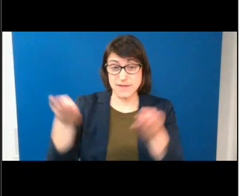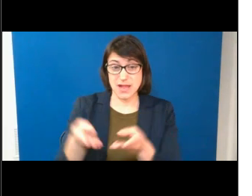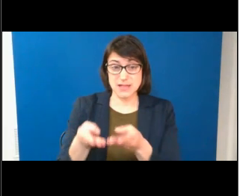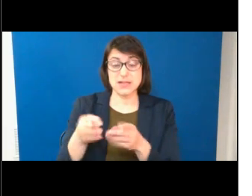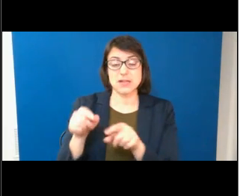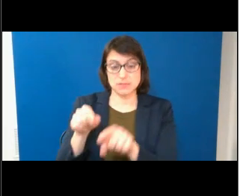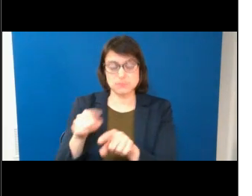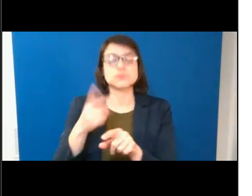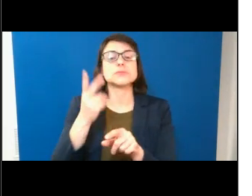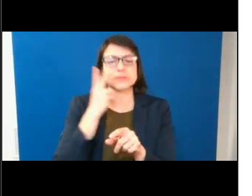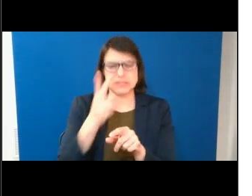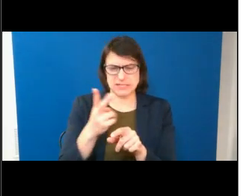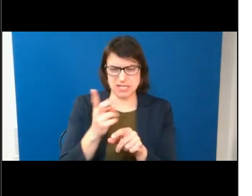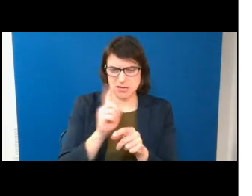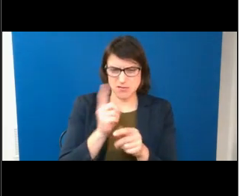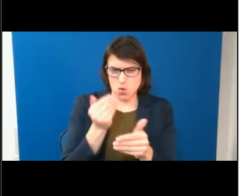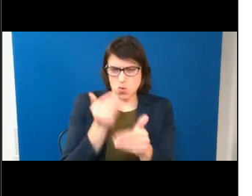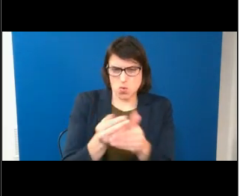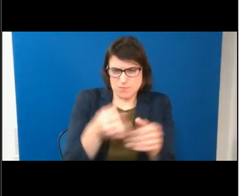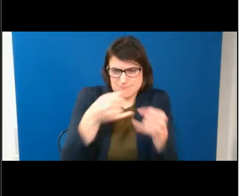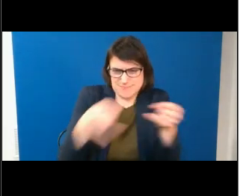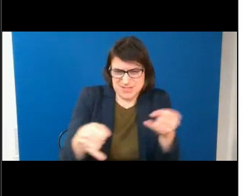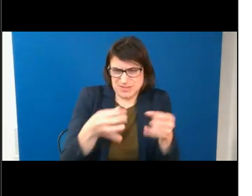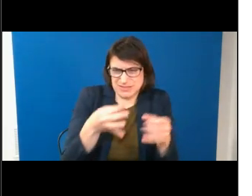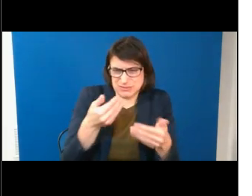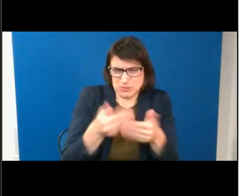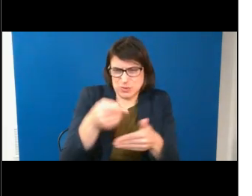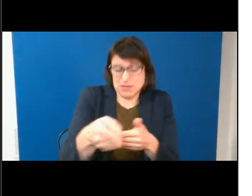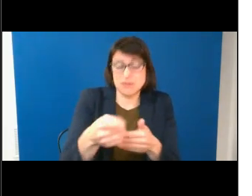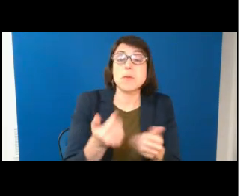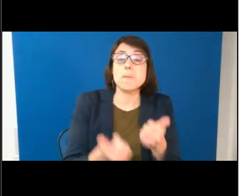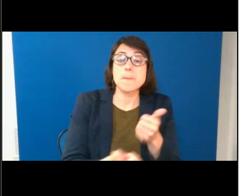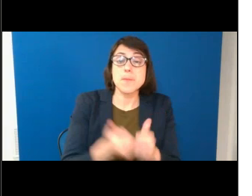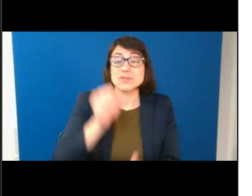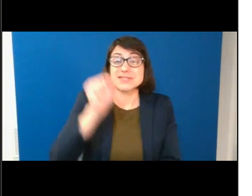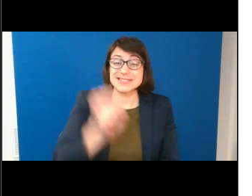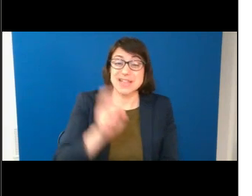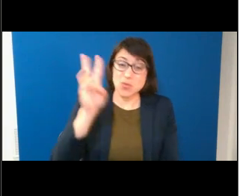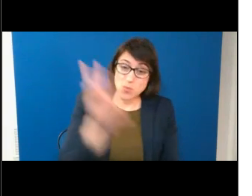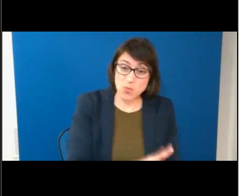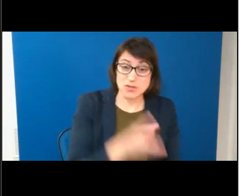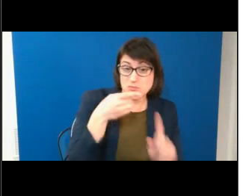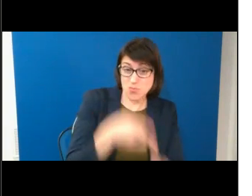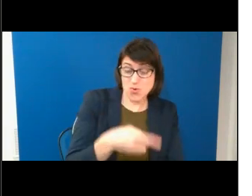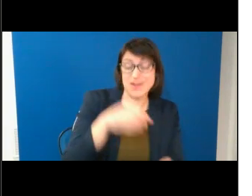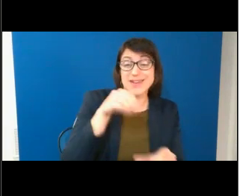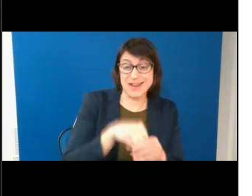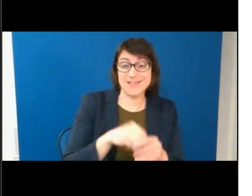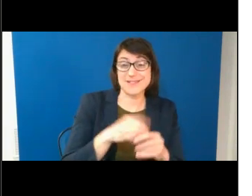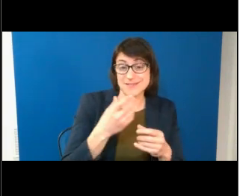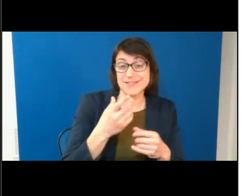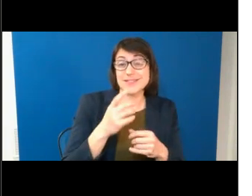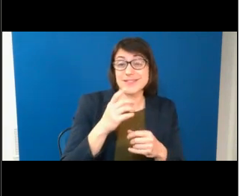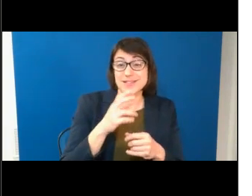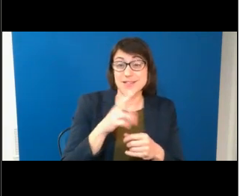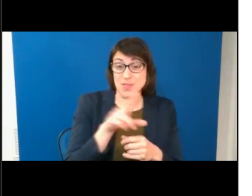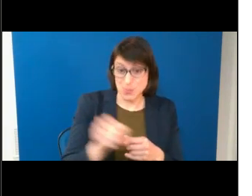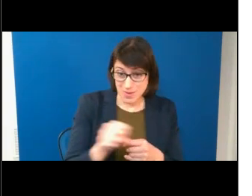boundary is. This is actually the most southwestern point in the continental United States. Fun fact. But we do deal with a lot